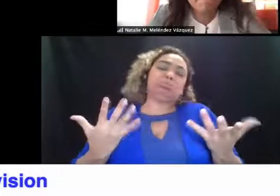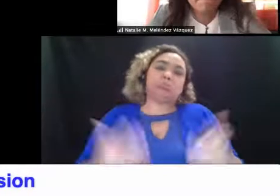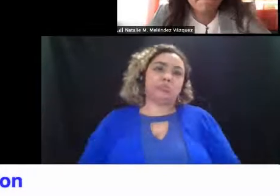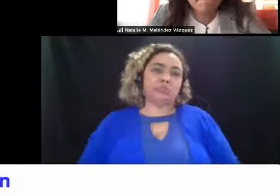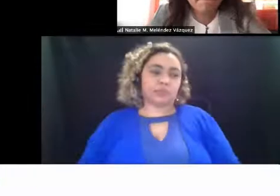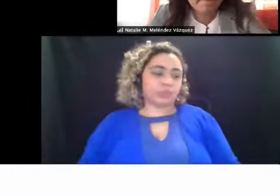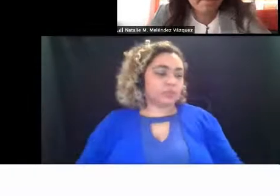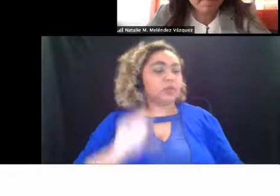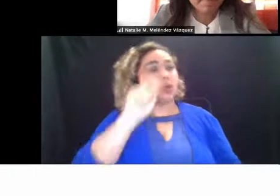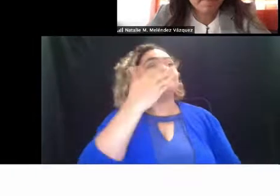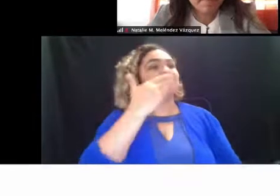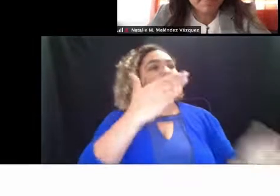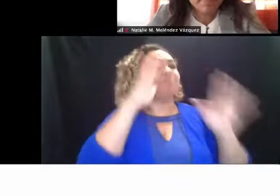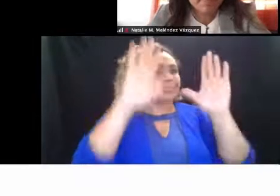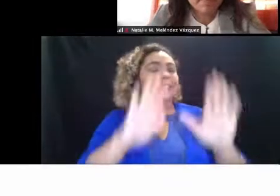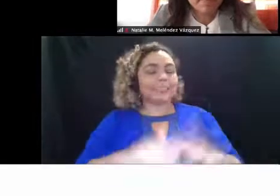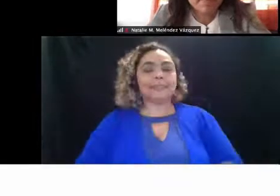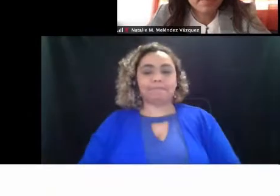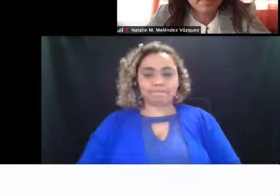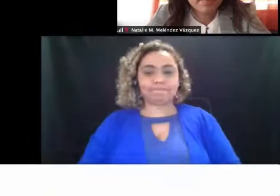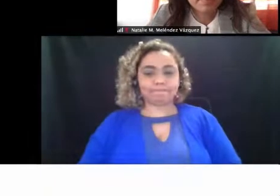Okay, excellent.